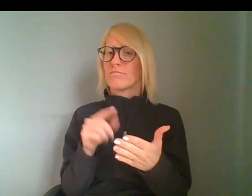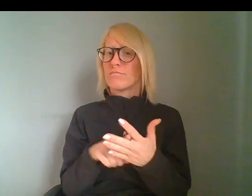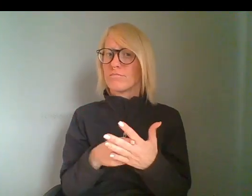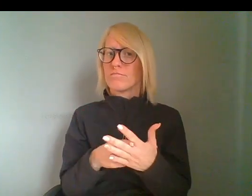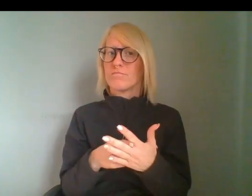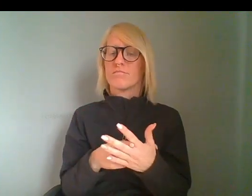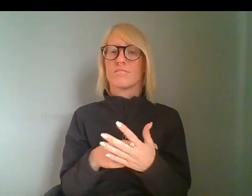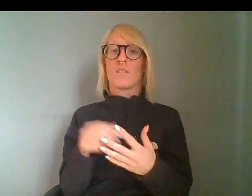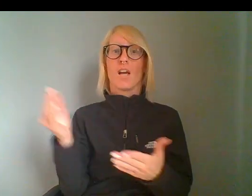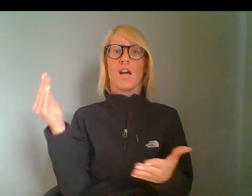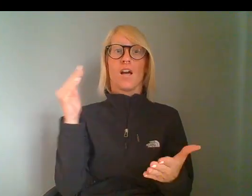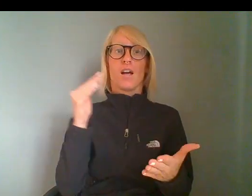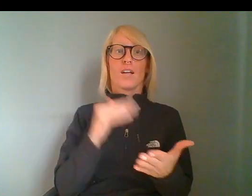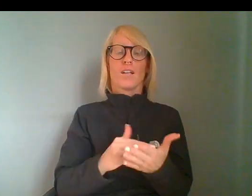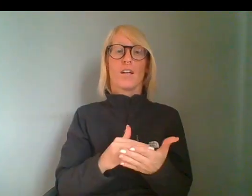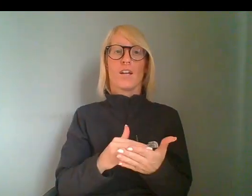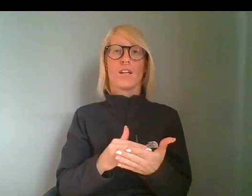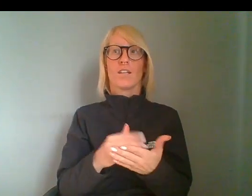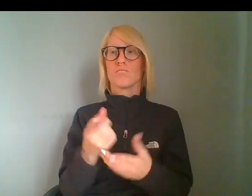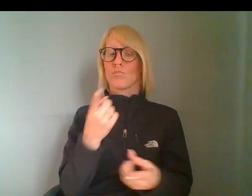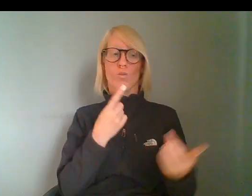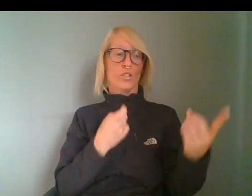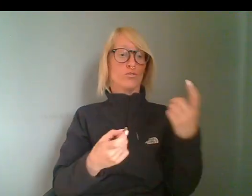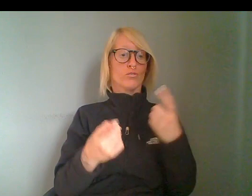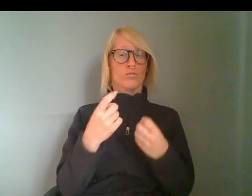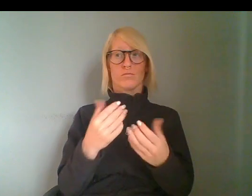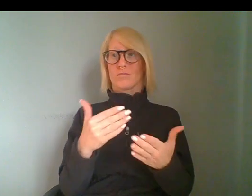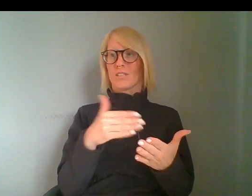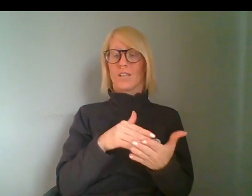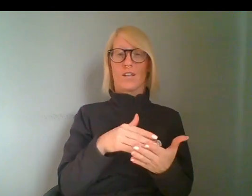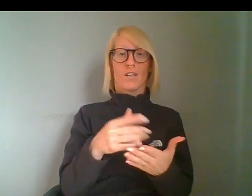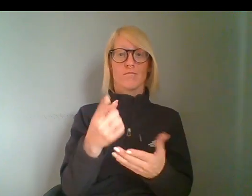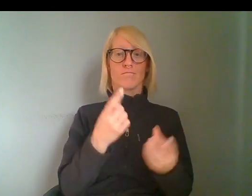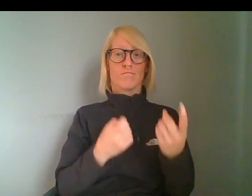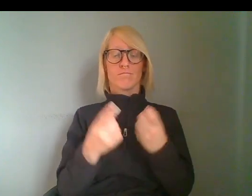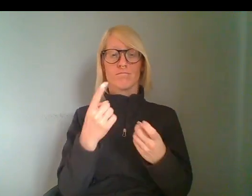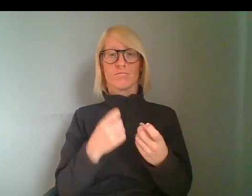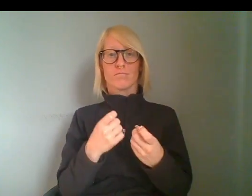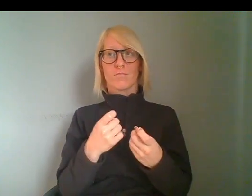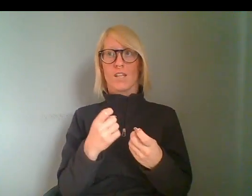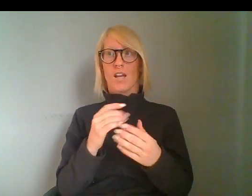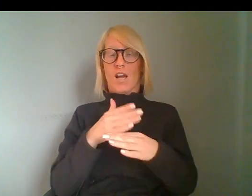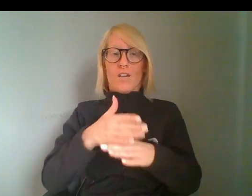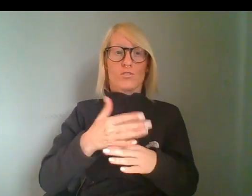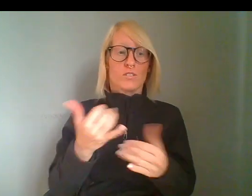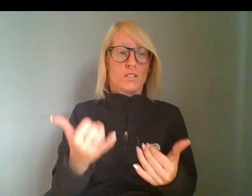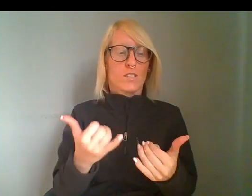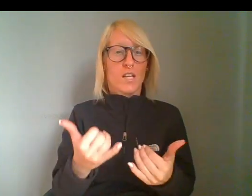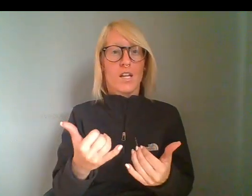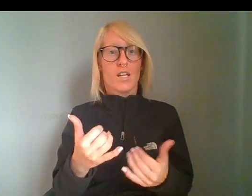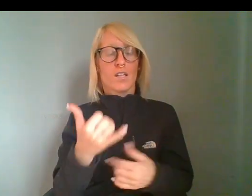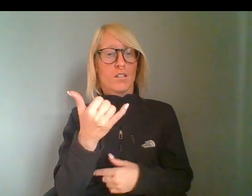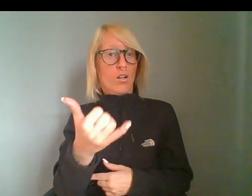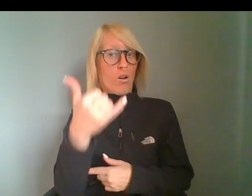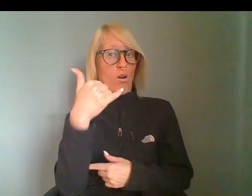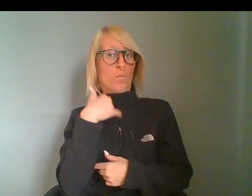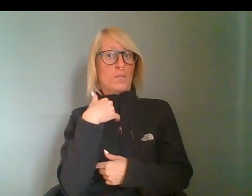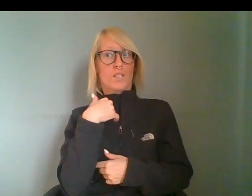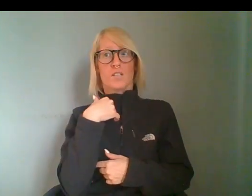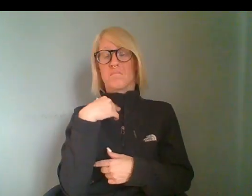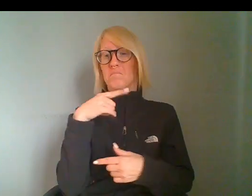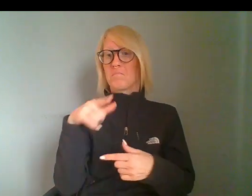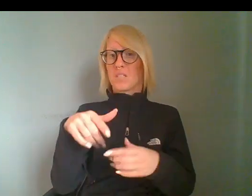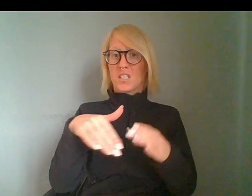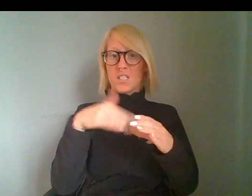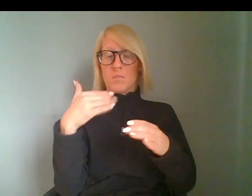is what I do for a living, so if you have any other questions after you leave here today, please feel free to give me a call or email me, and I'll see what I can do to